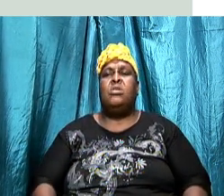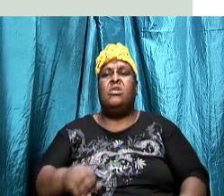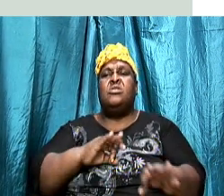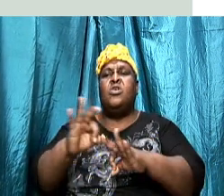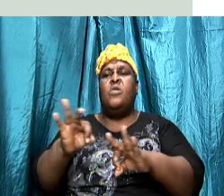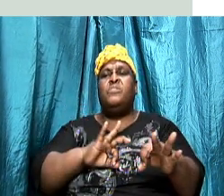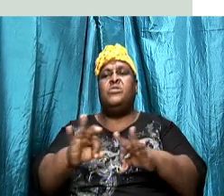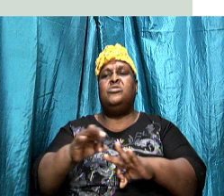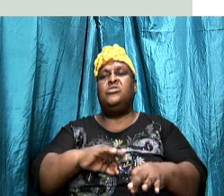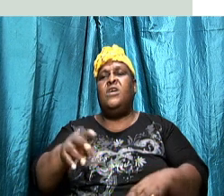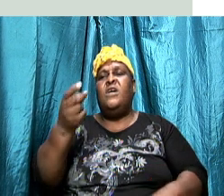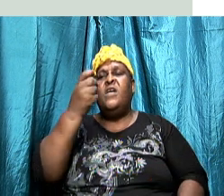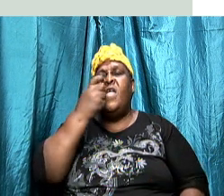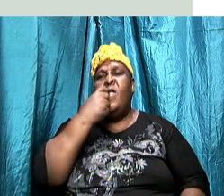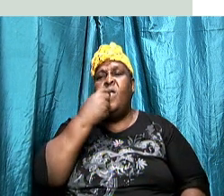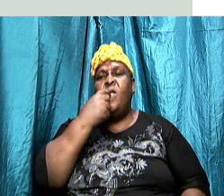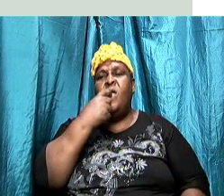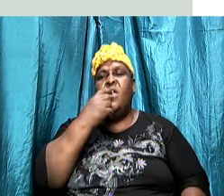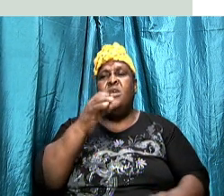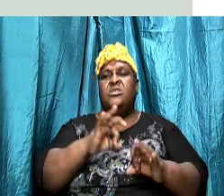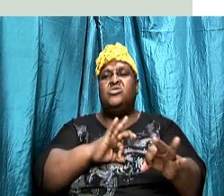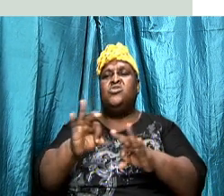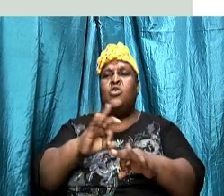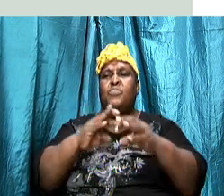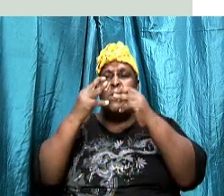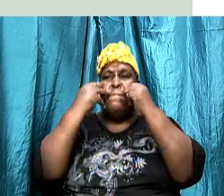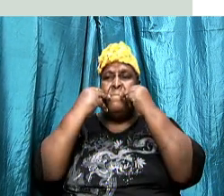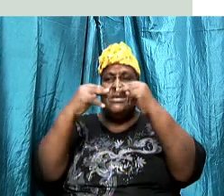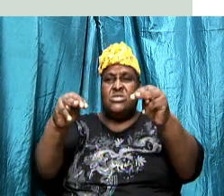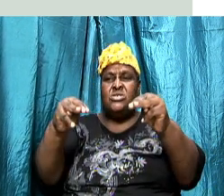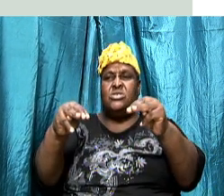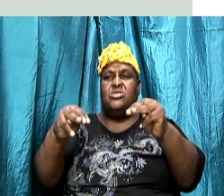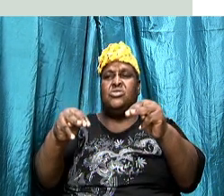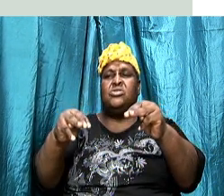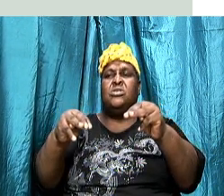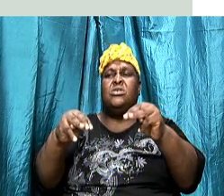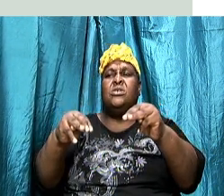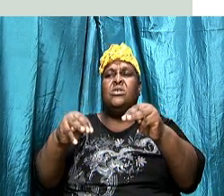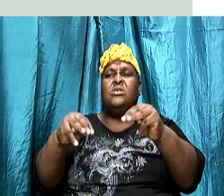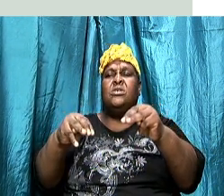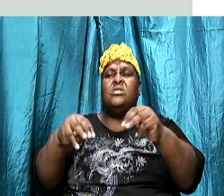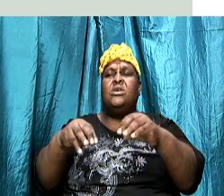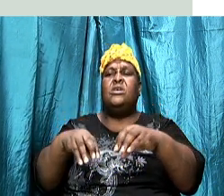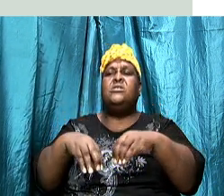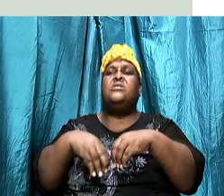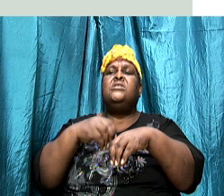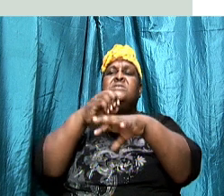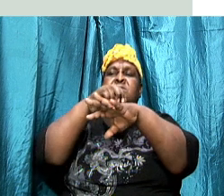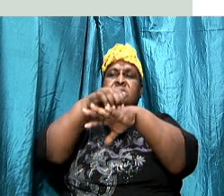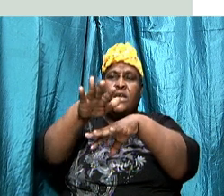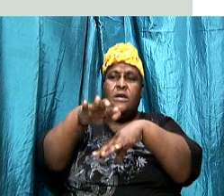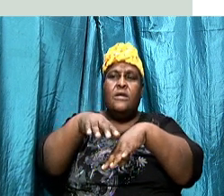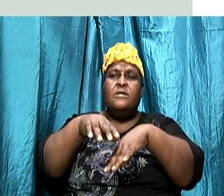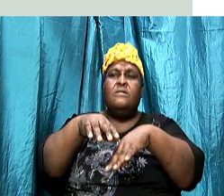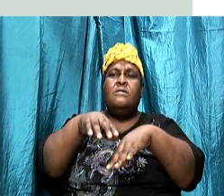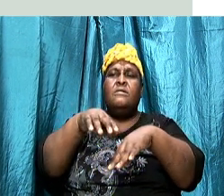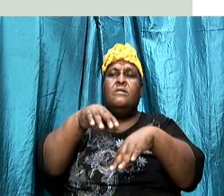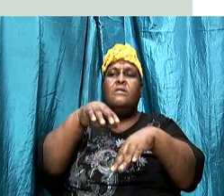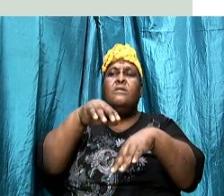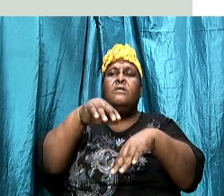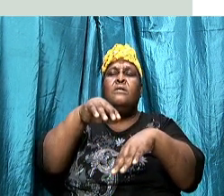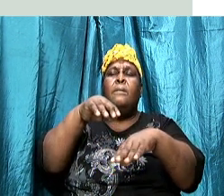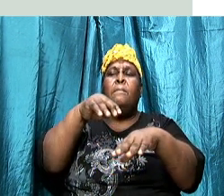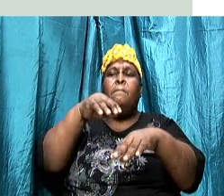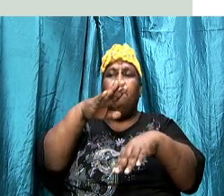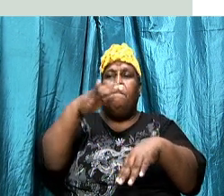which is the interpretation of tongues. And what happened now is that, and normally it is not the